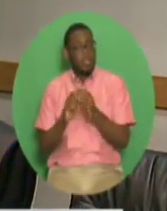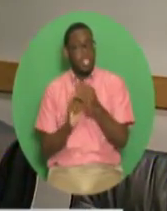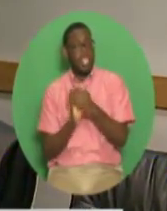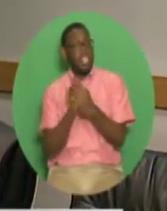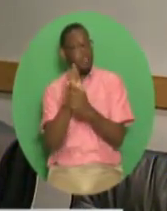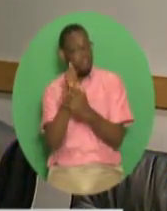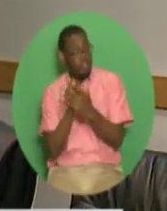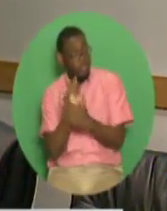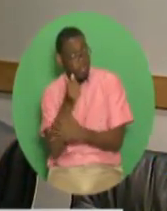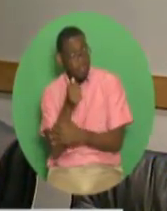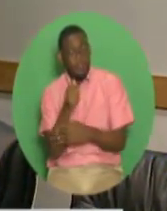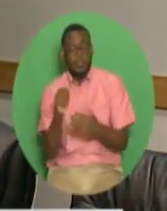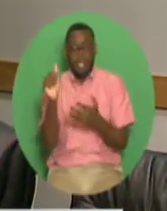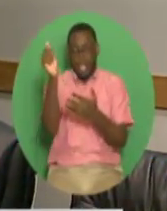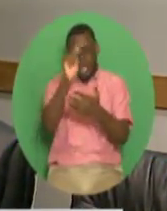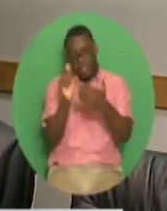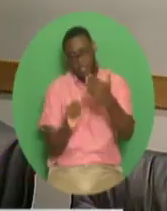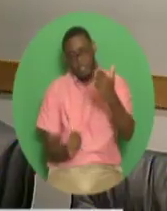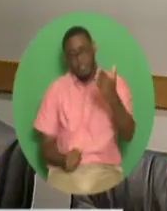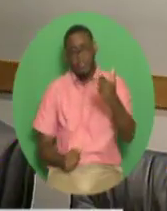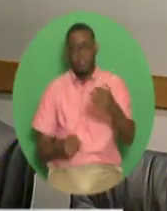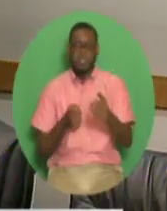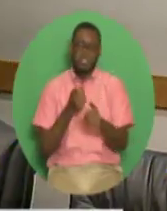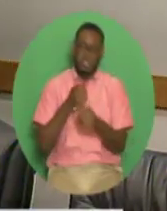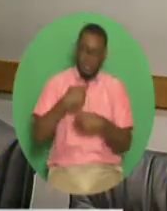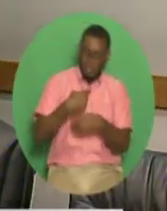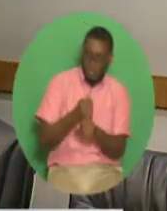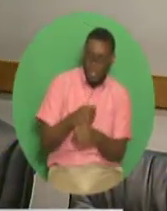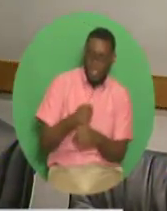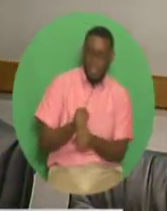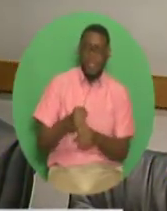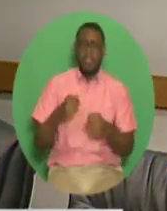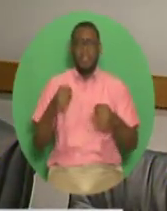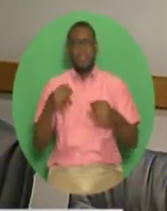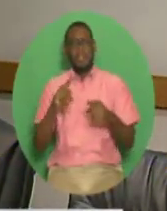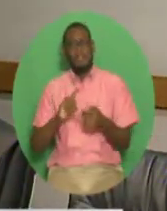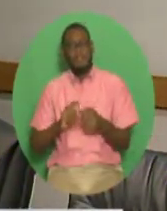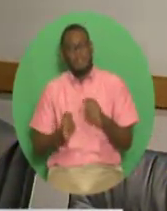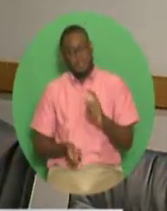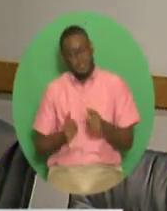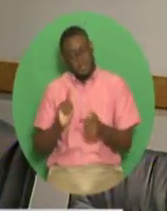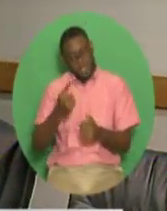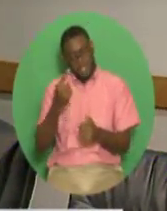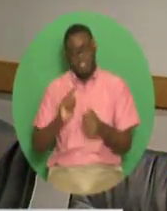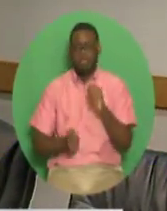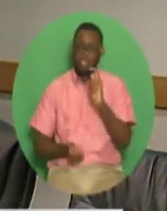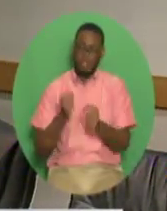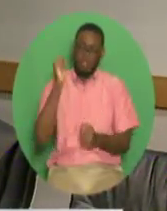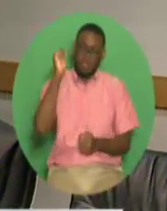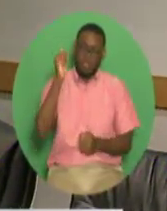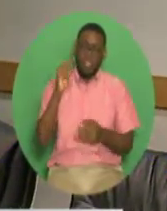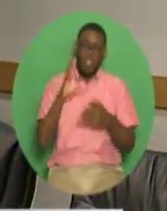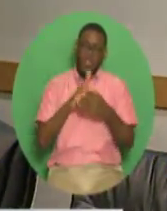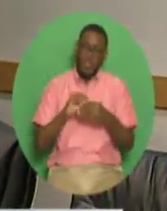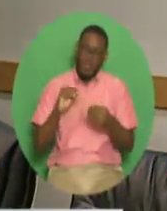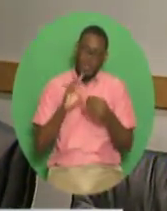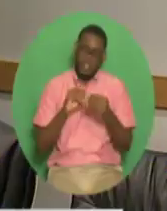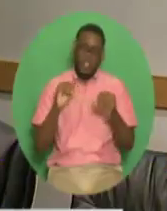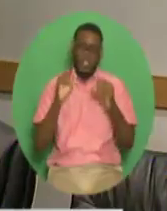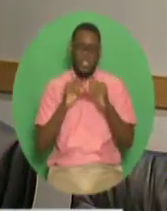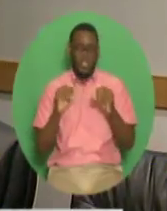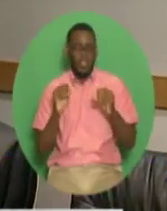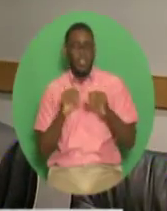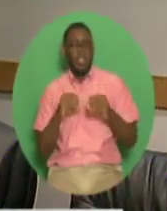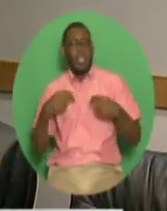We sponsored the first ever Trinidad and Tobago Youth Convention. We have a young senator who's in charge of that, an independent senator, and we've been working closely with